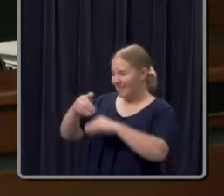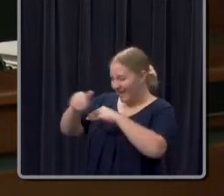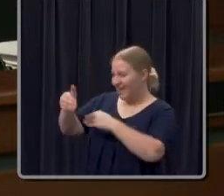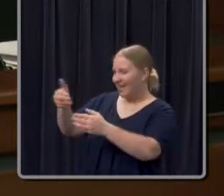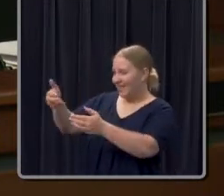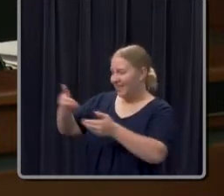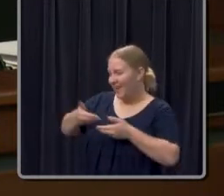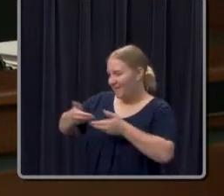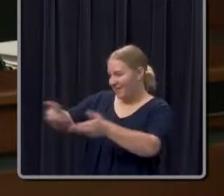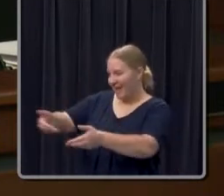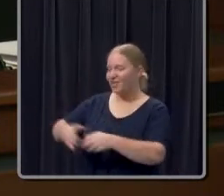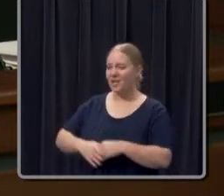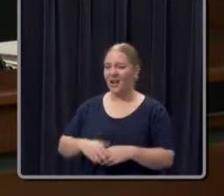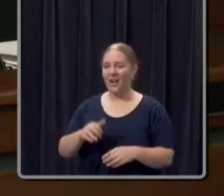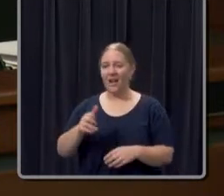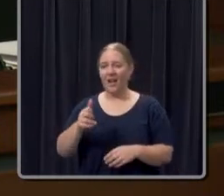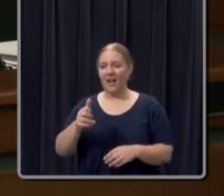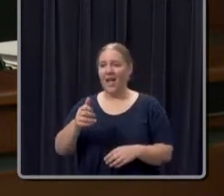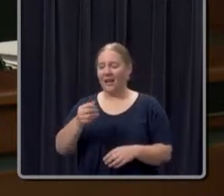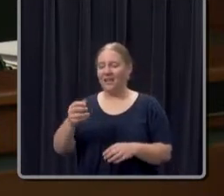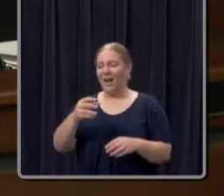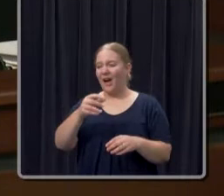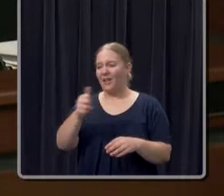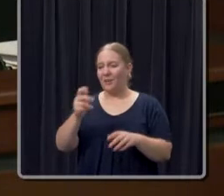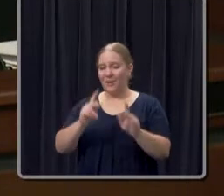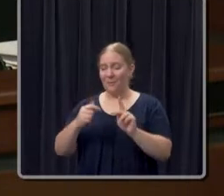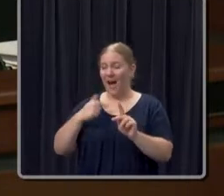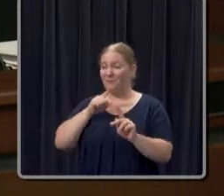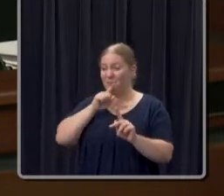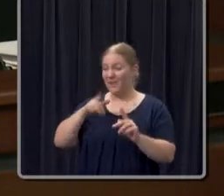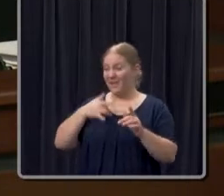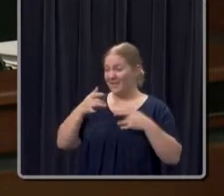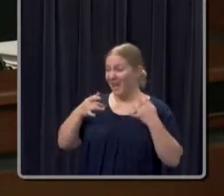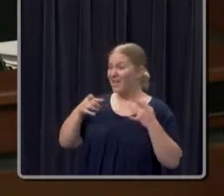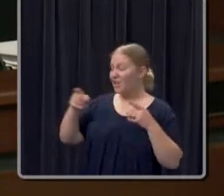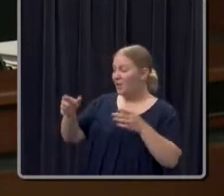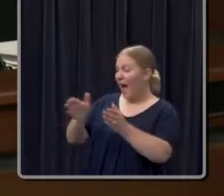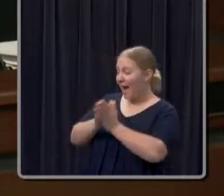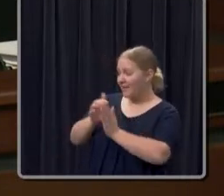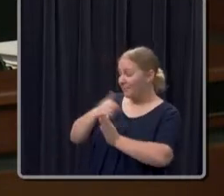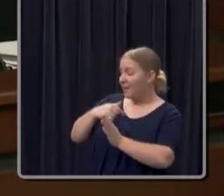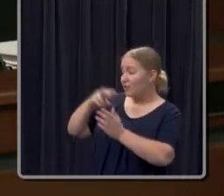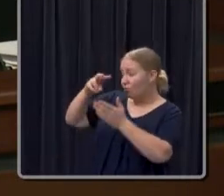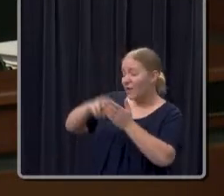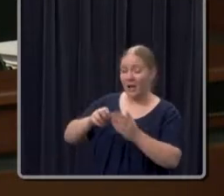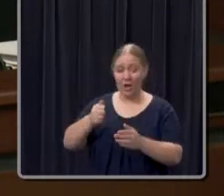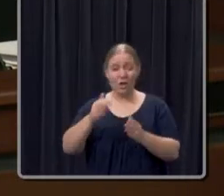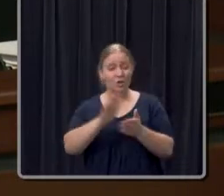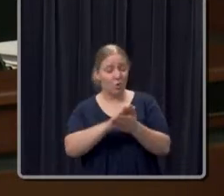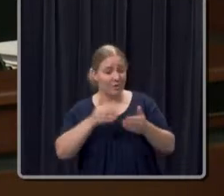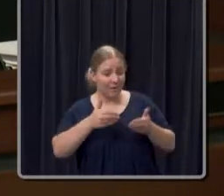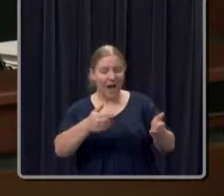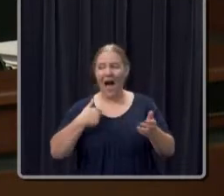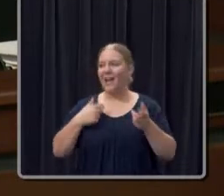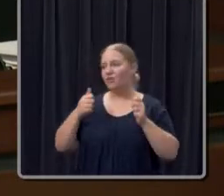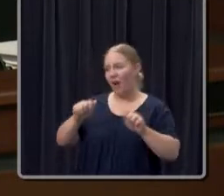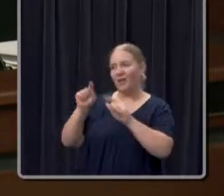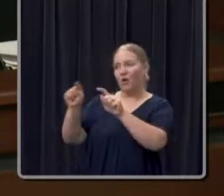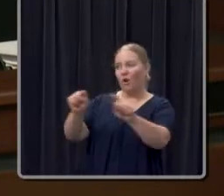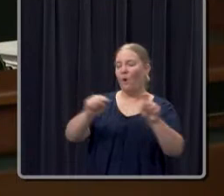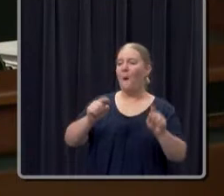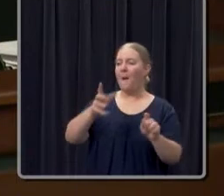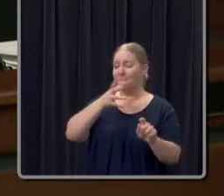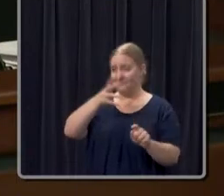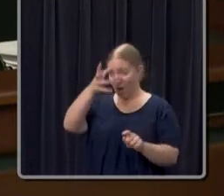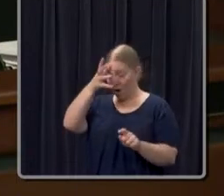the others, thank goodness I'm really excited because Rome has asked me to come read, and other schools are inviting. I tried to. And so for the parents